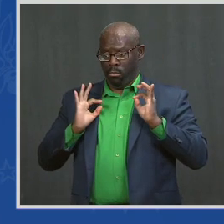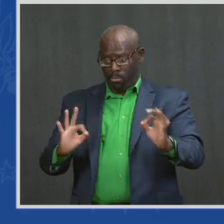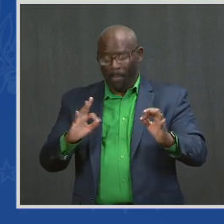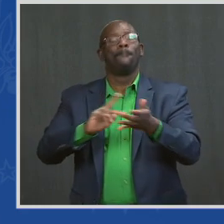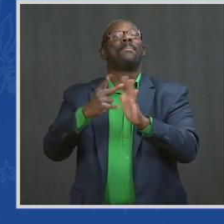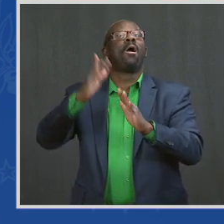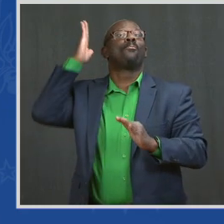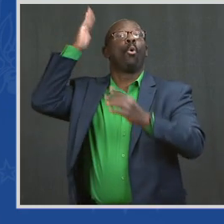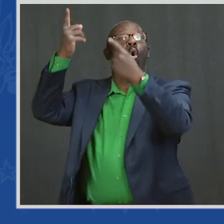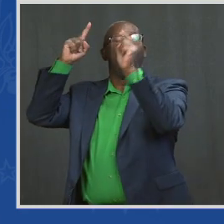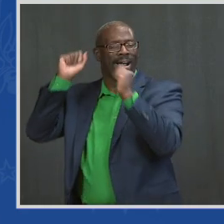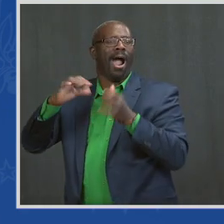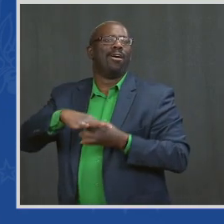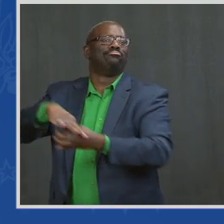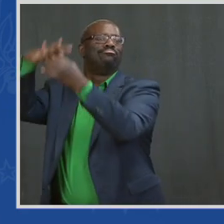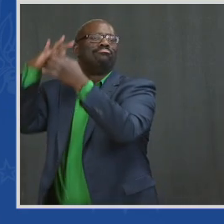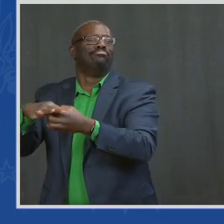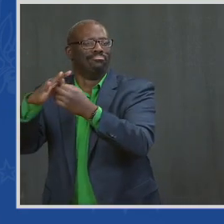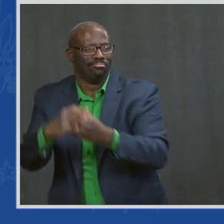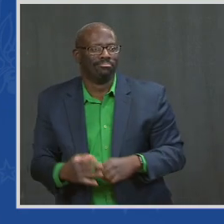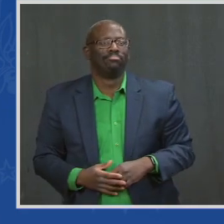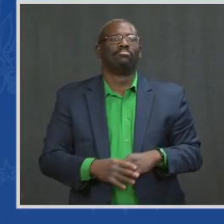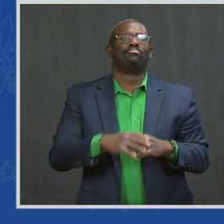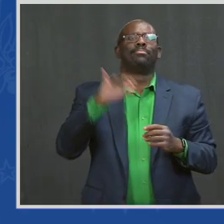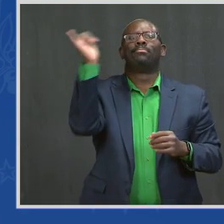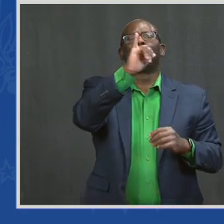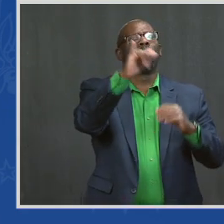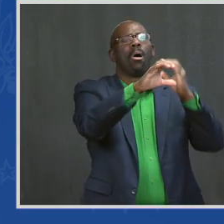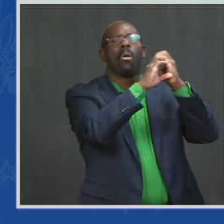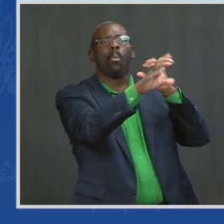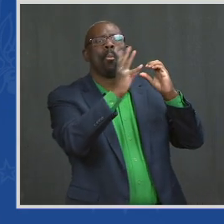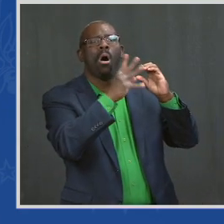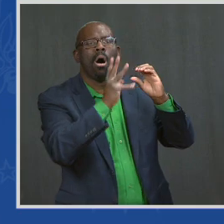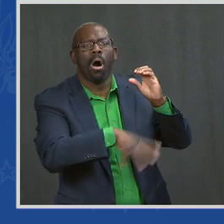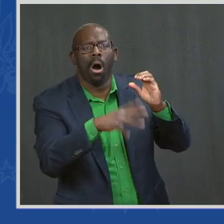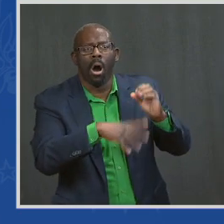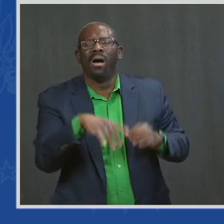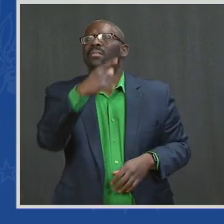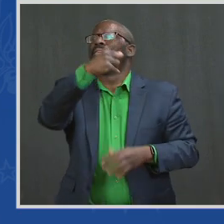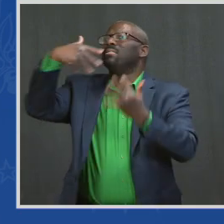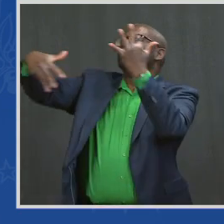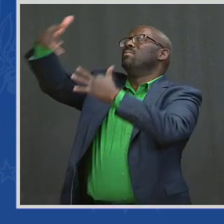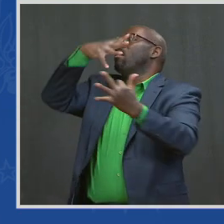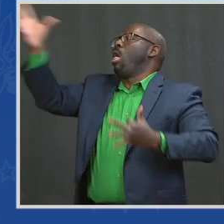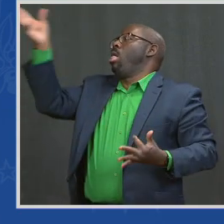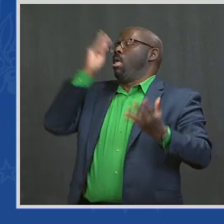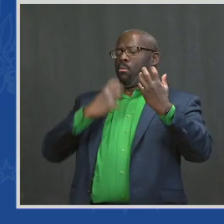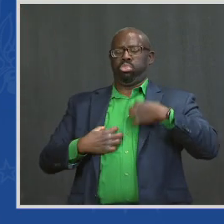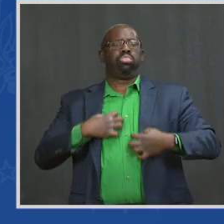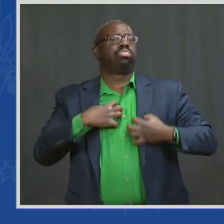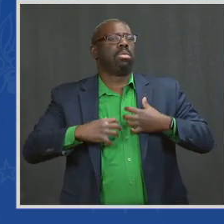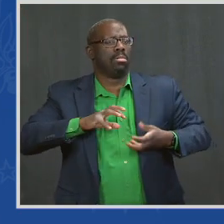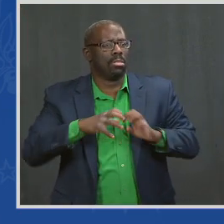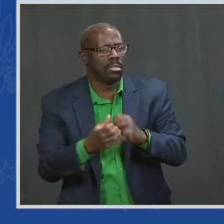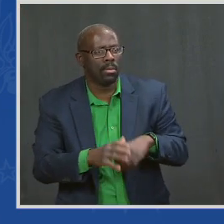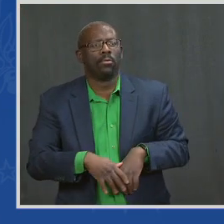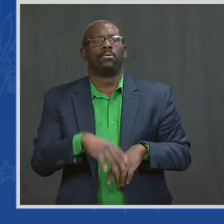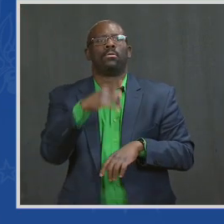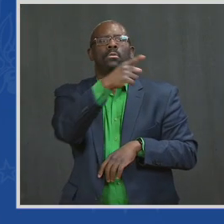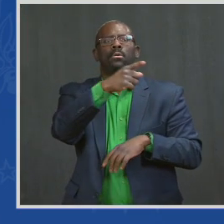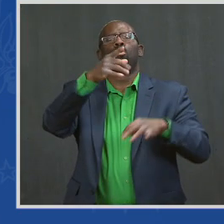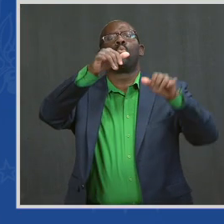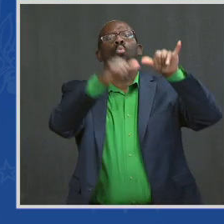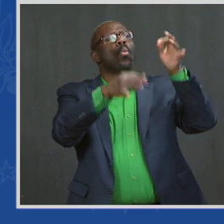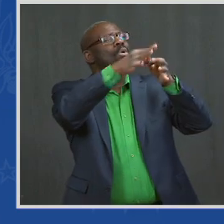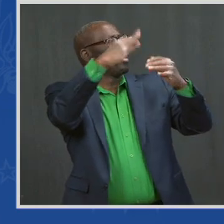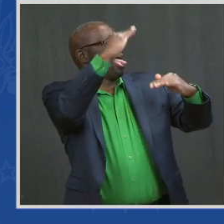faucets, and the air that we breathe in our communities, in our justice system, so that we can fulfill the promise of America